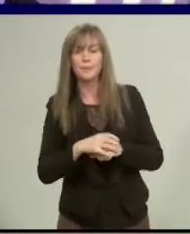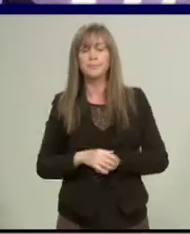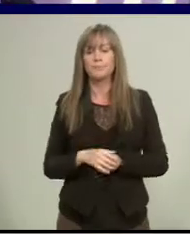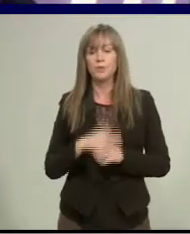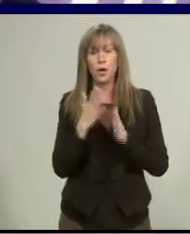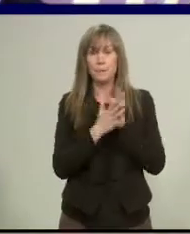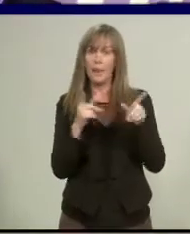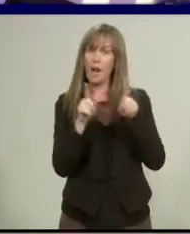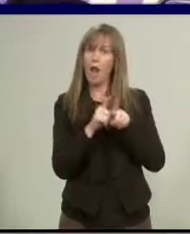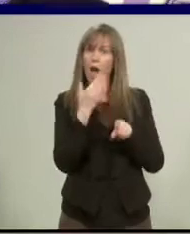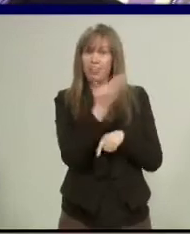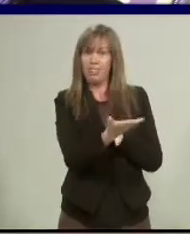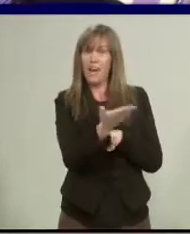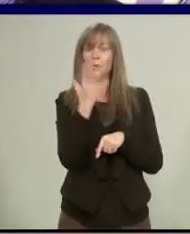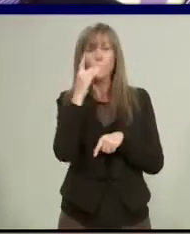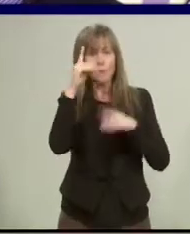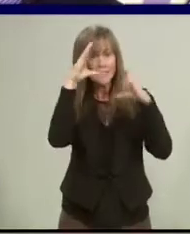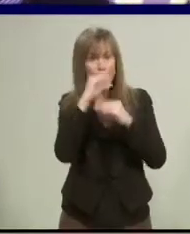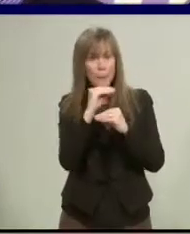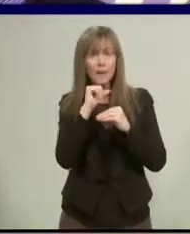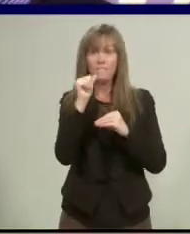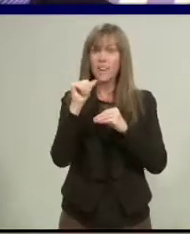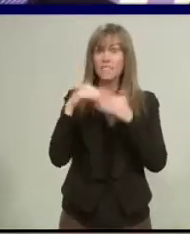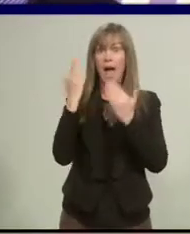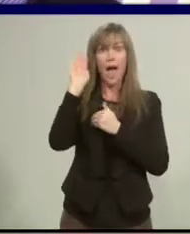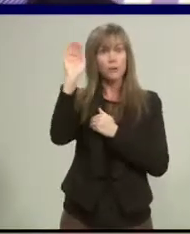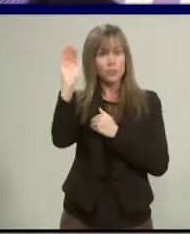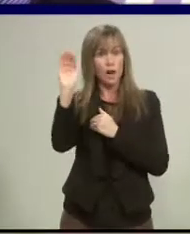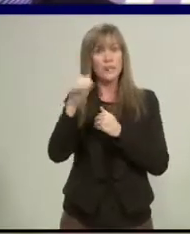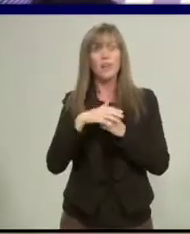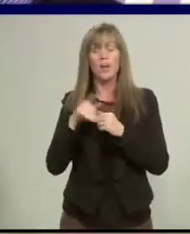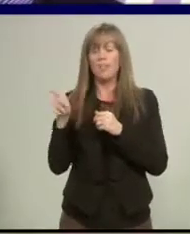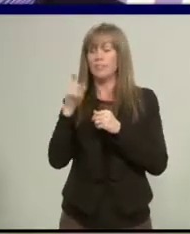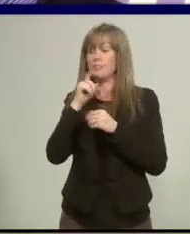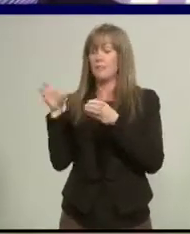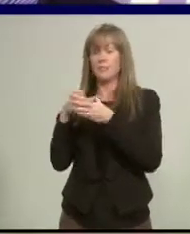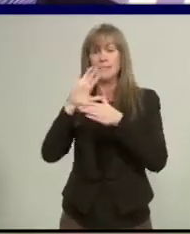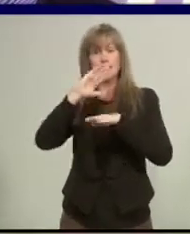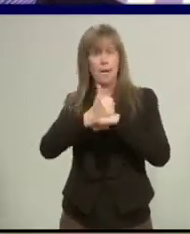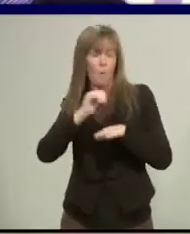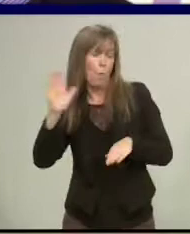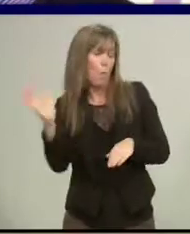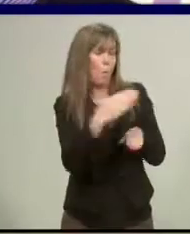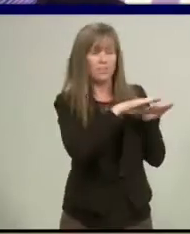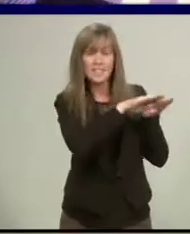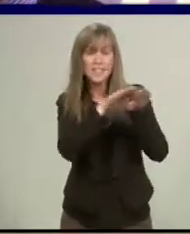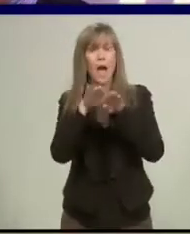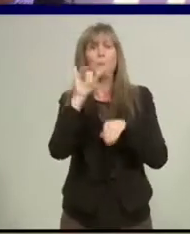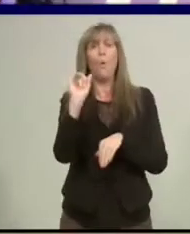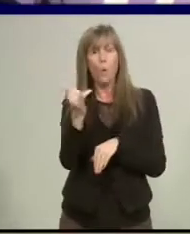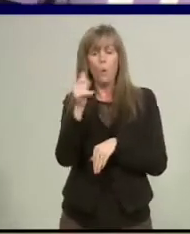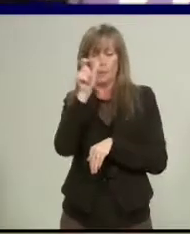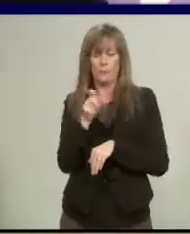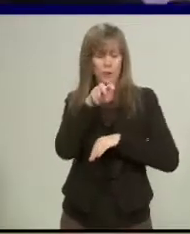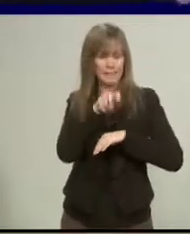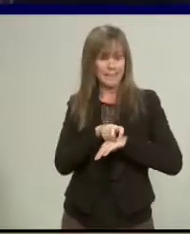would have it while you're sleeping, even if it's daylight outside. The crew can set all of the windows in the cabin the same way, or each passenger, as you can see,